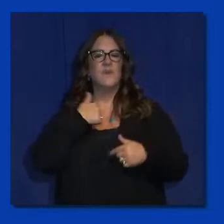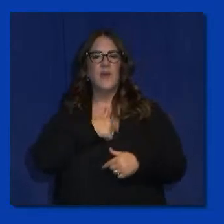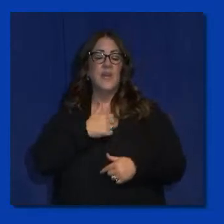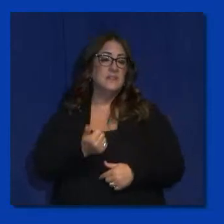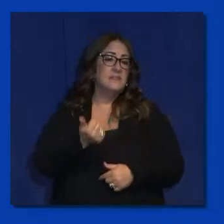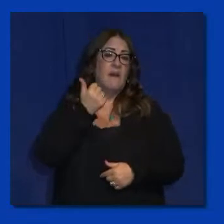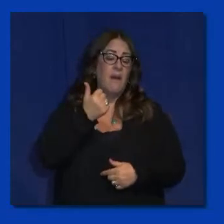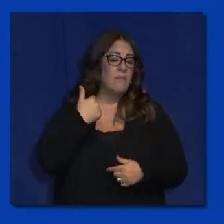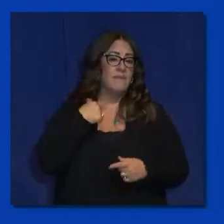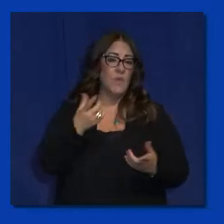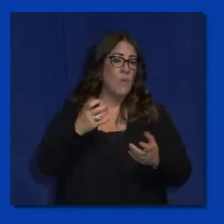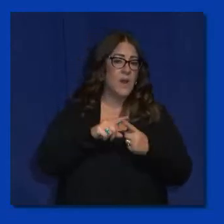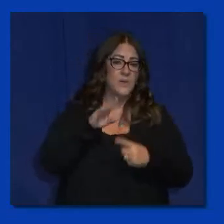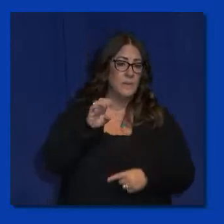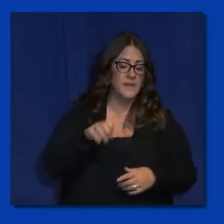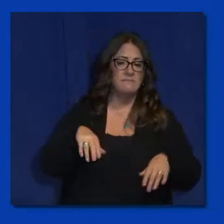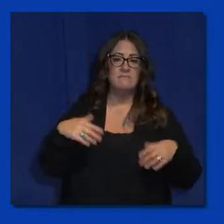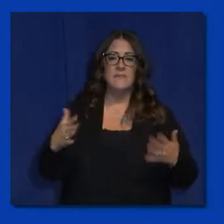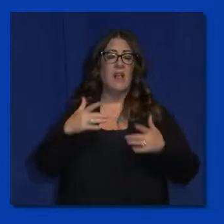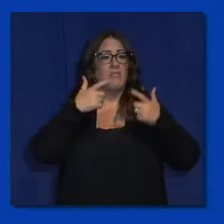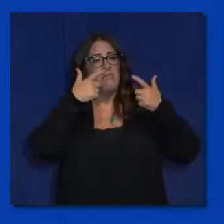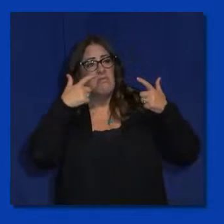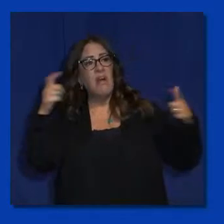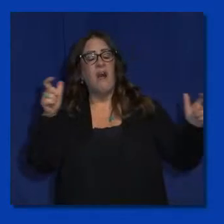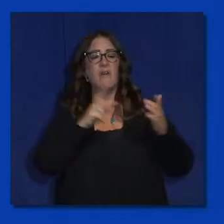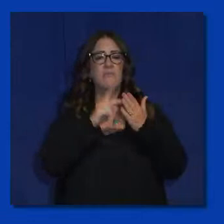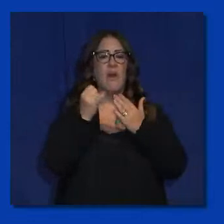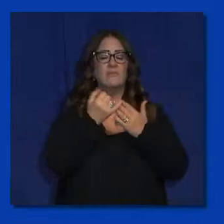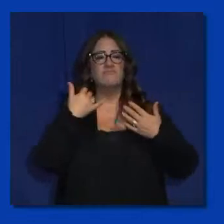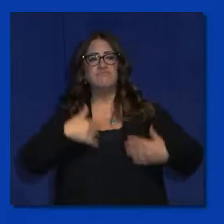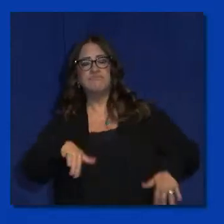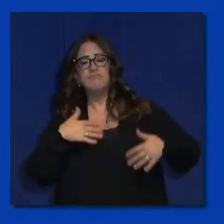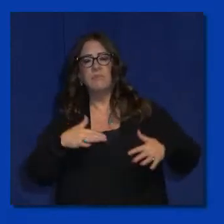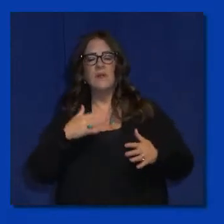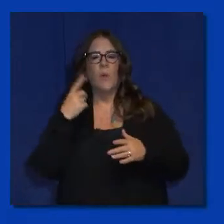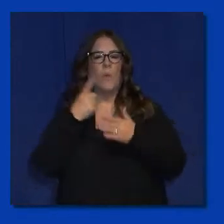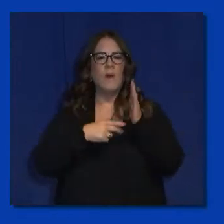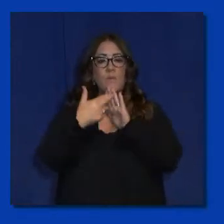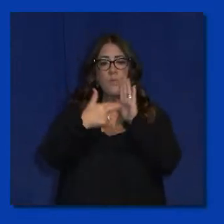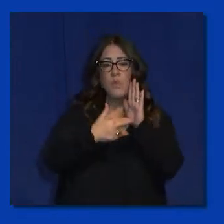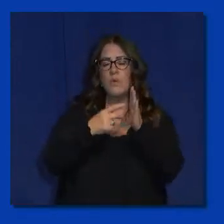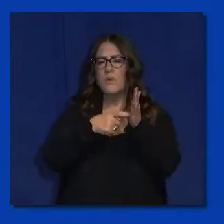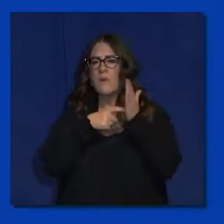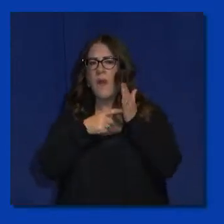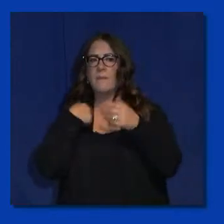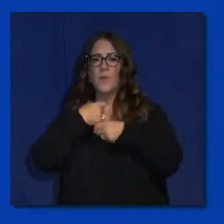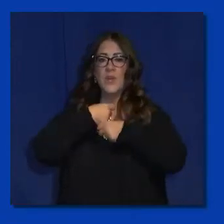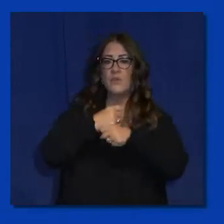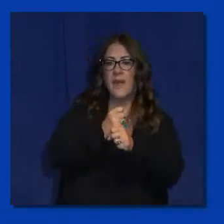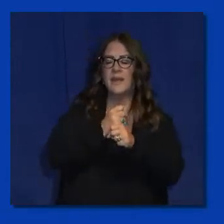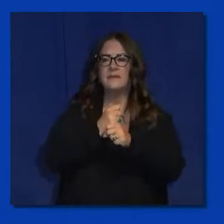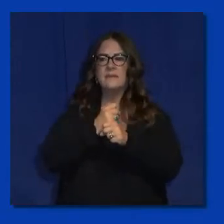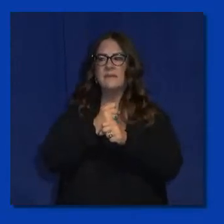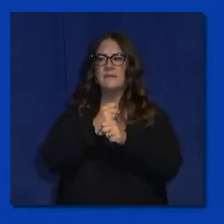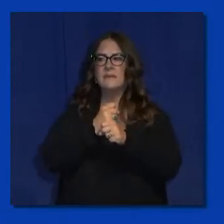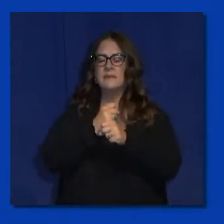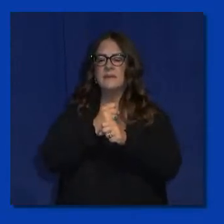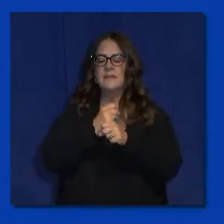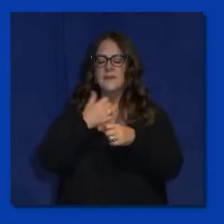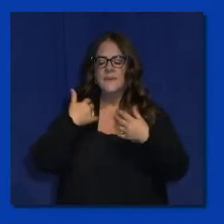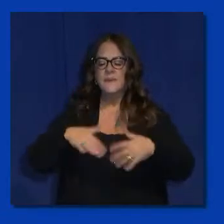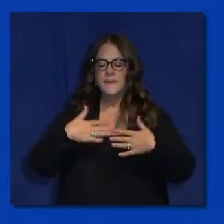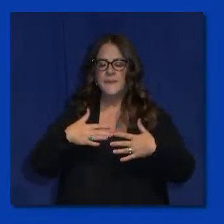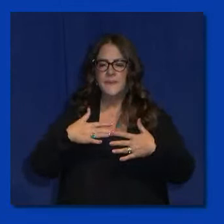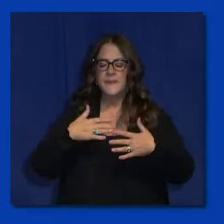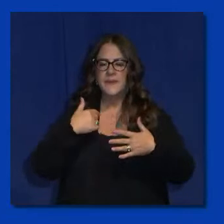want to be. These large-scale projects and the rules and requirements that we created are now working against us